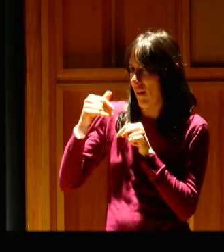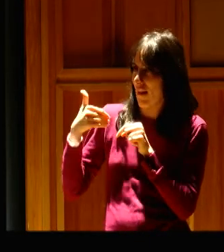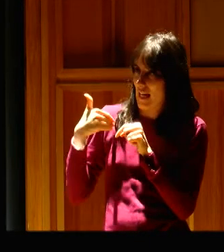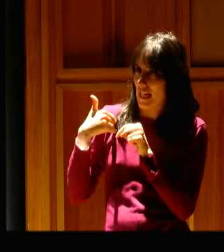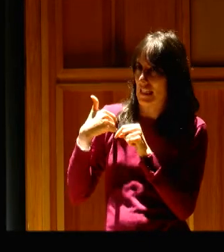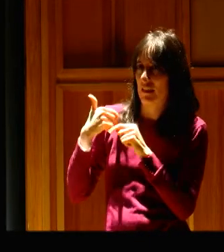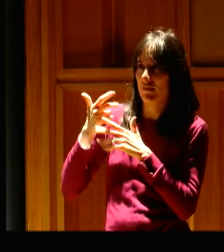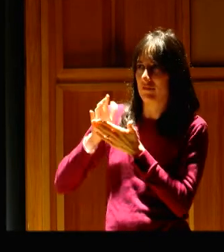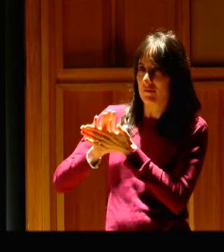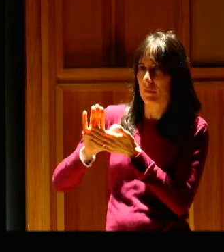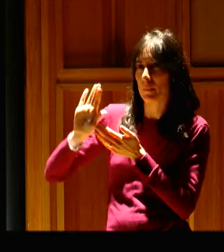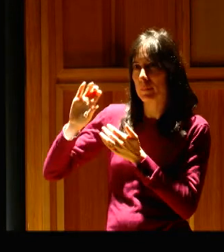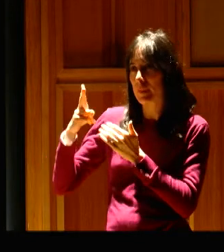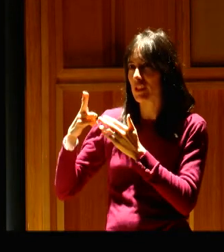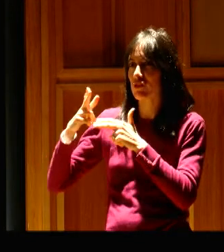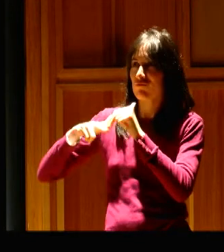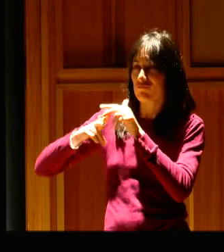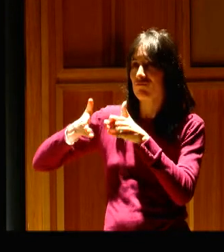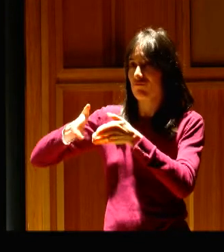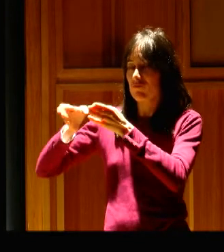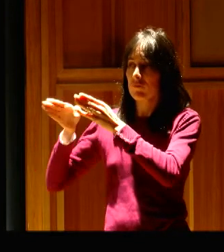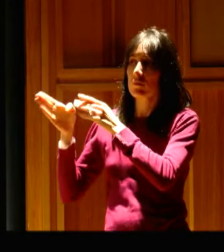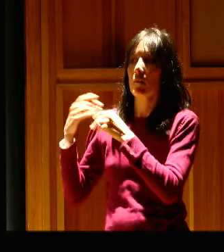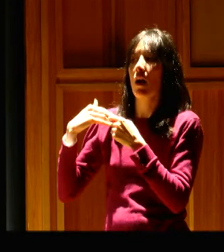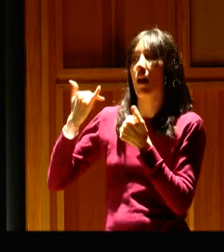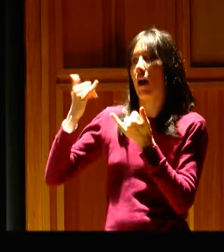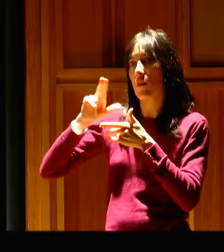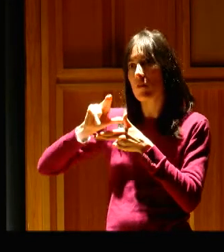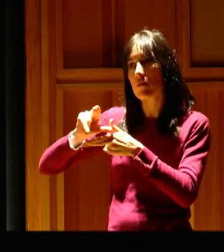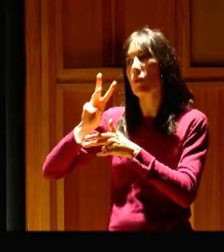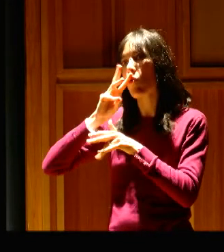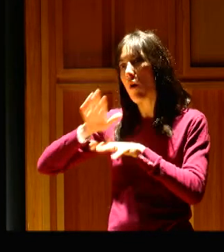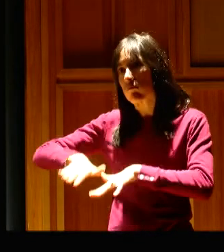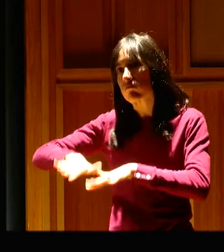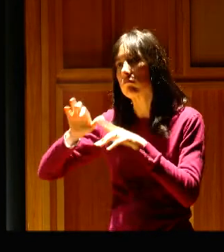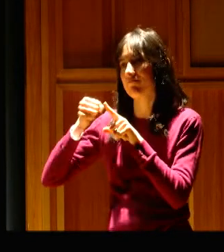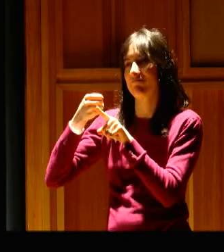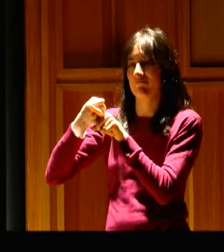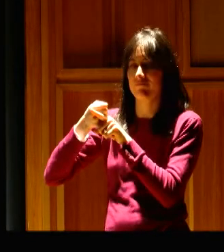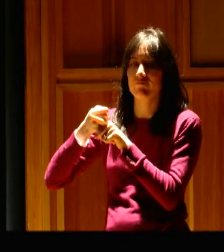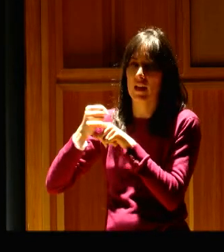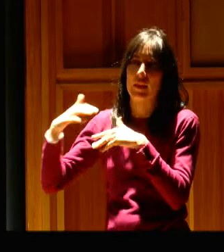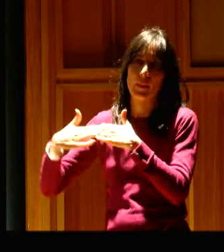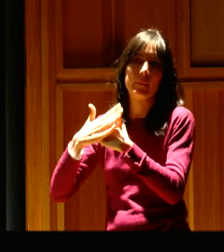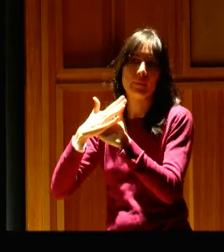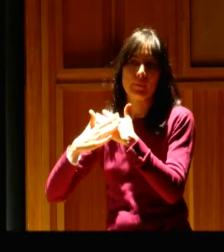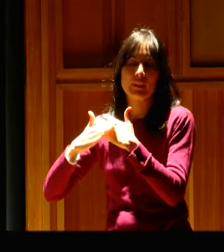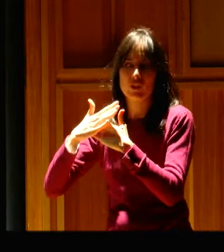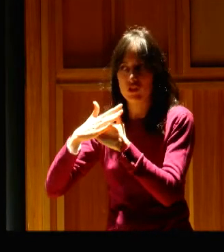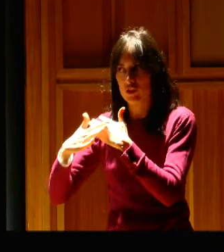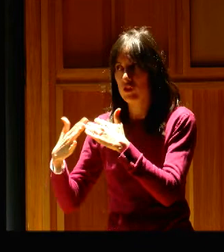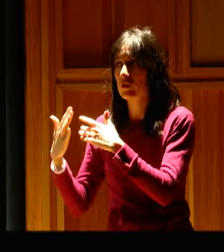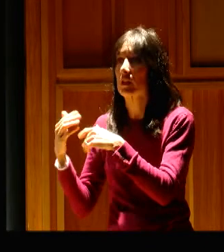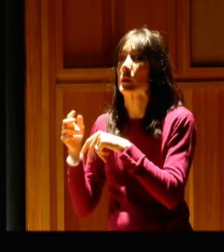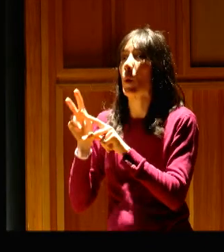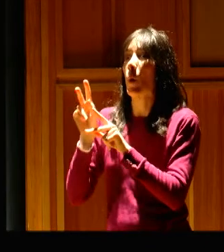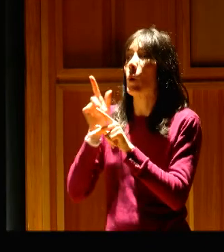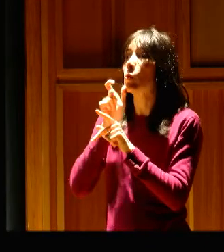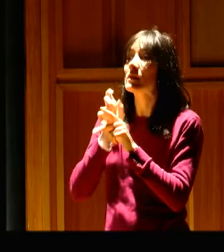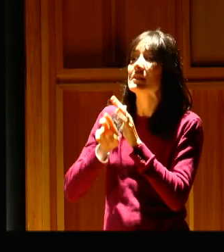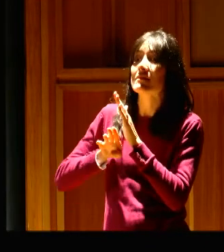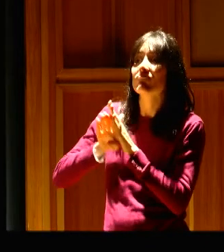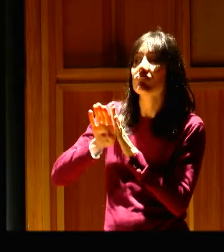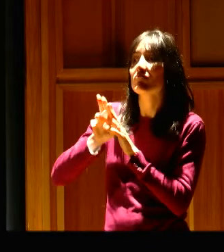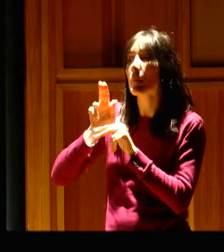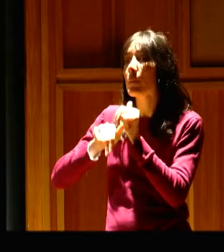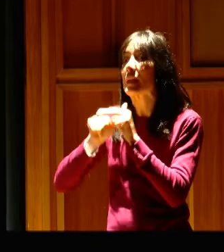more extreme storms and sea level rise impacting Miami's waterfront and Miami Beach, developers are starting